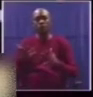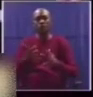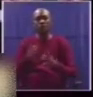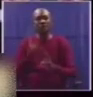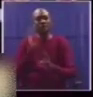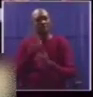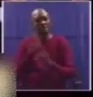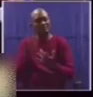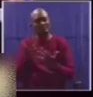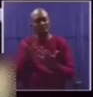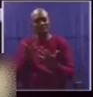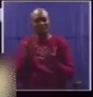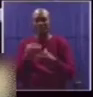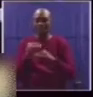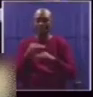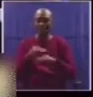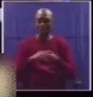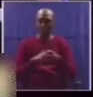specific clinics,